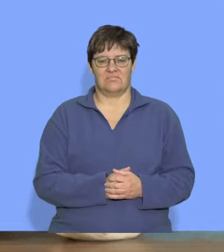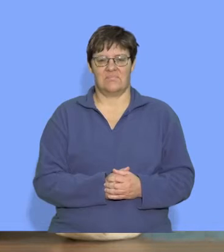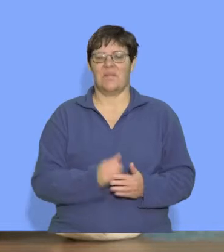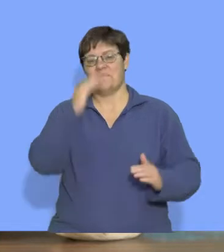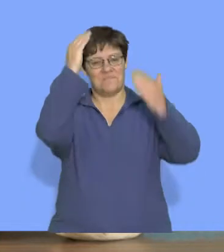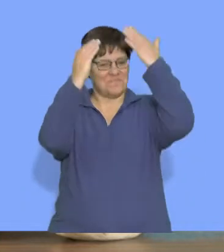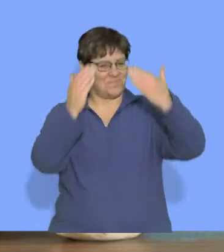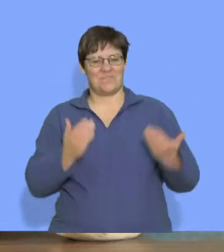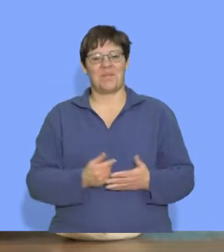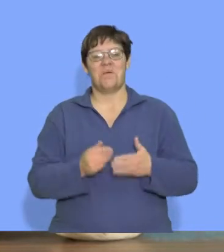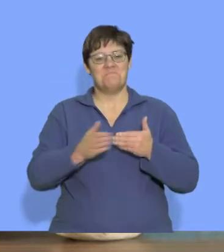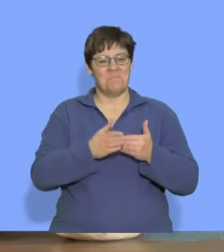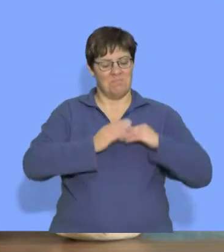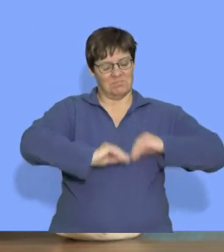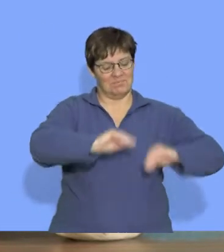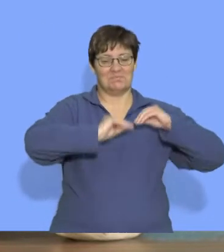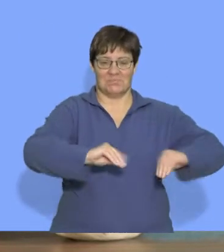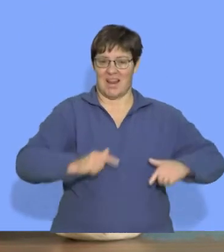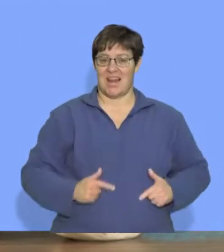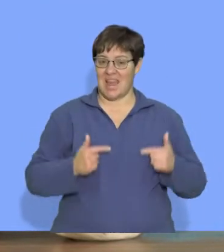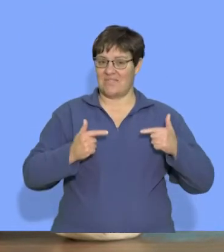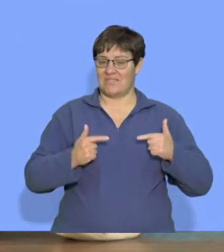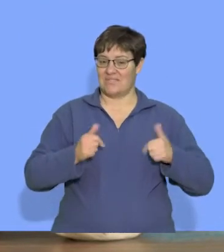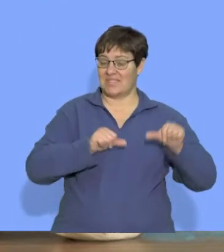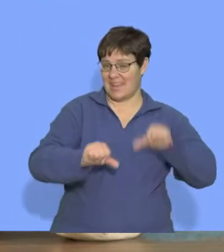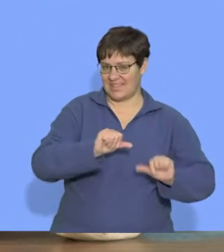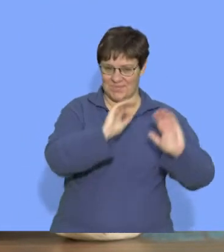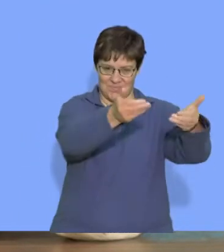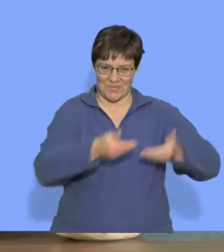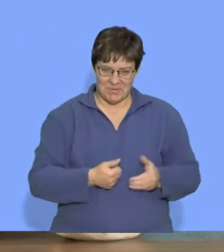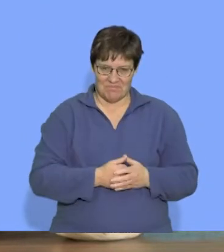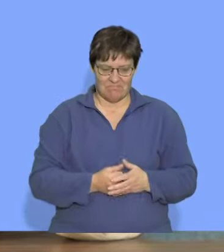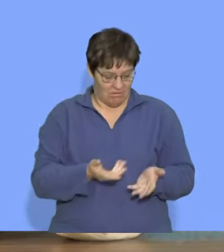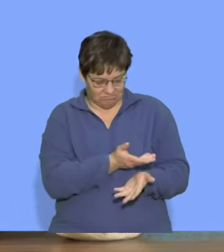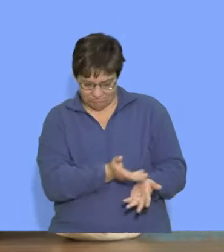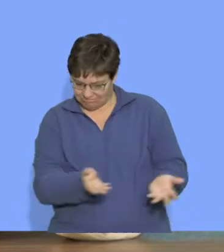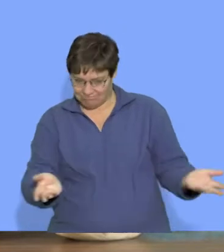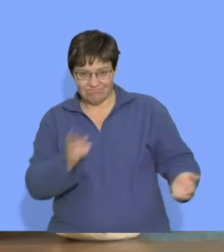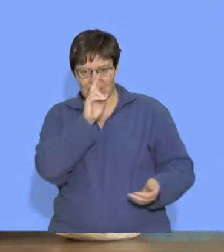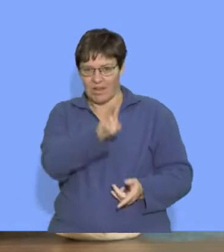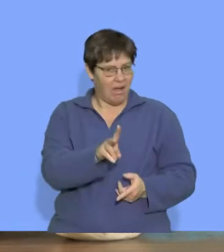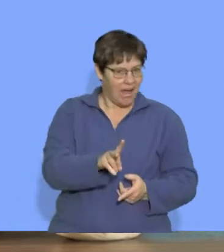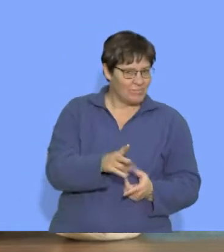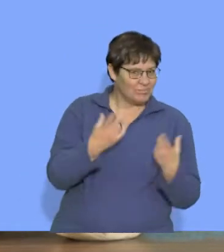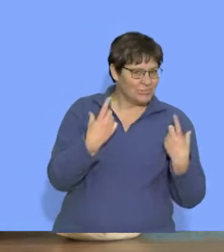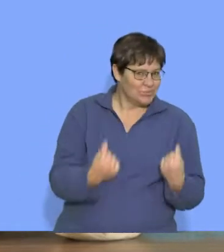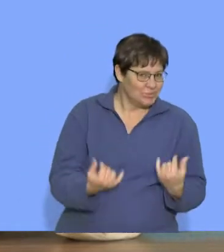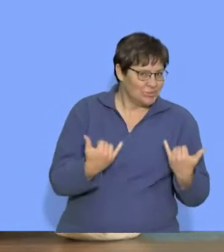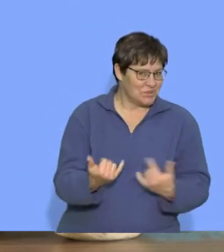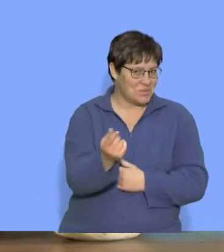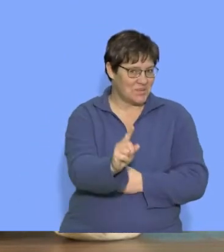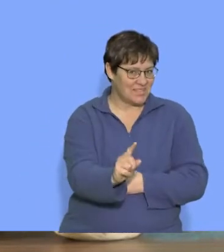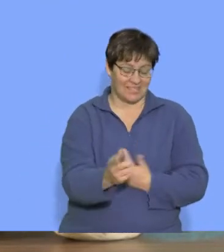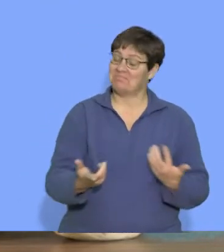Welcome Life Science learners to another installment. I'm sure you guys are excited, and looking in front of me, you're probably thinking, well, what is this guy up to today? Well